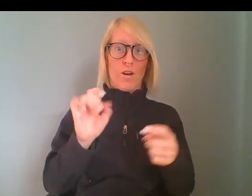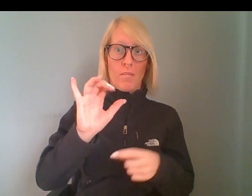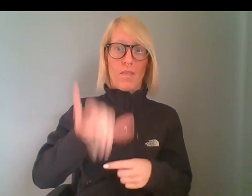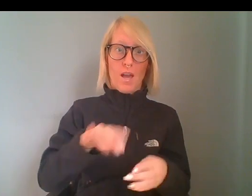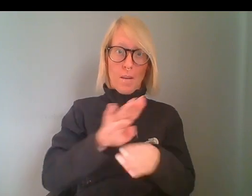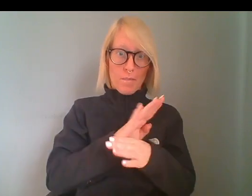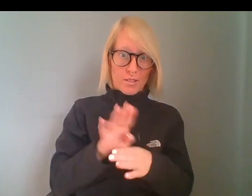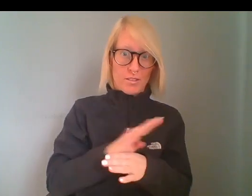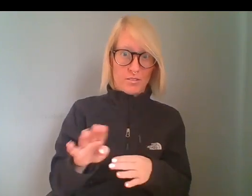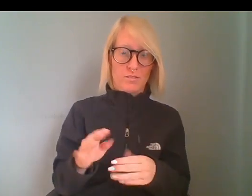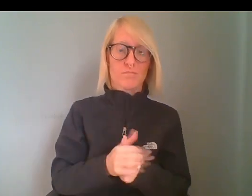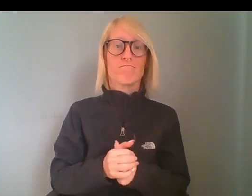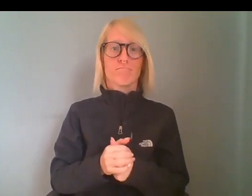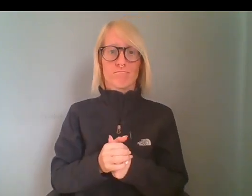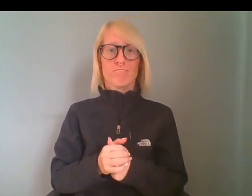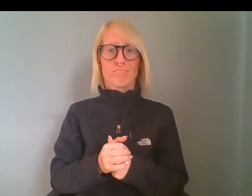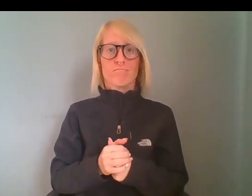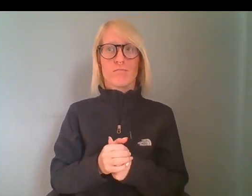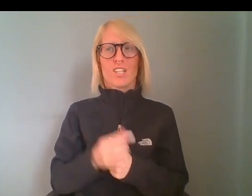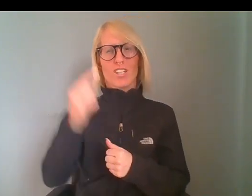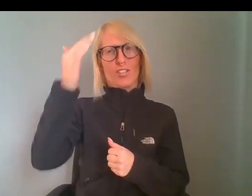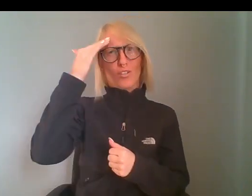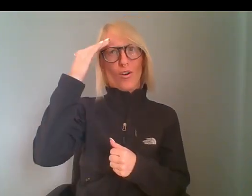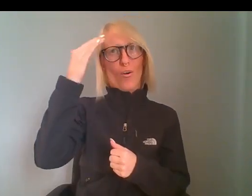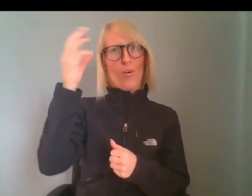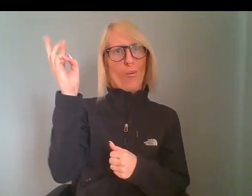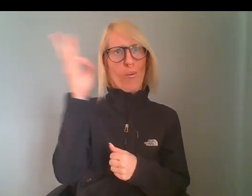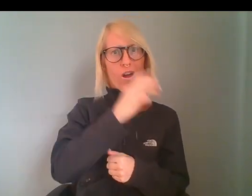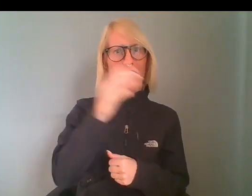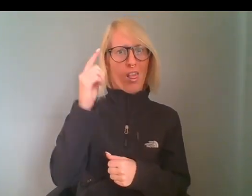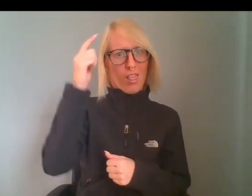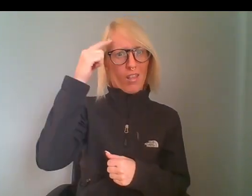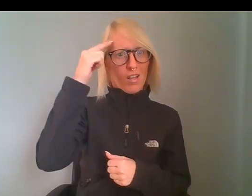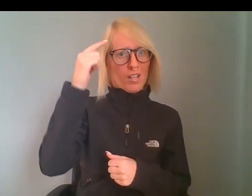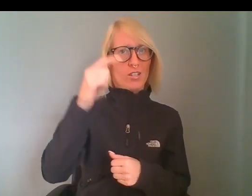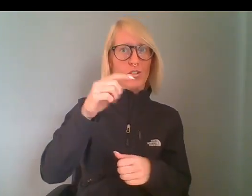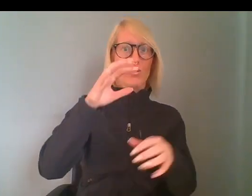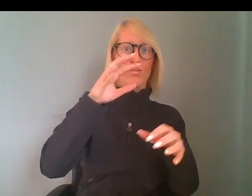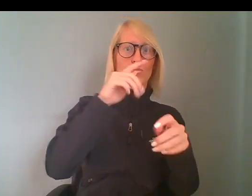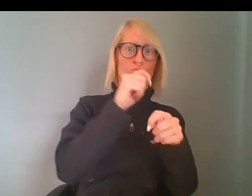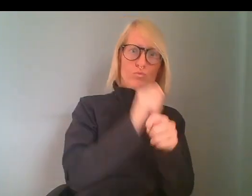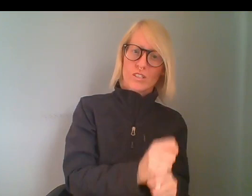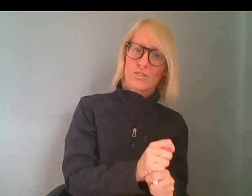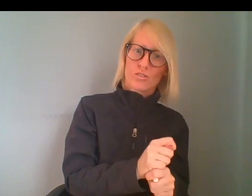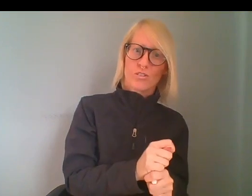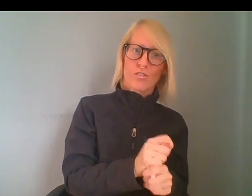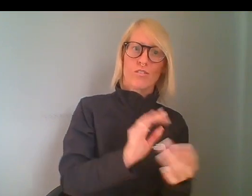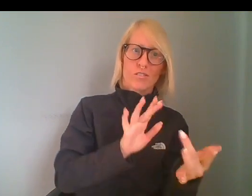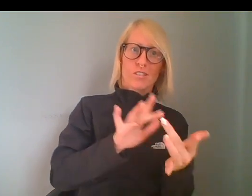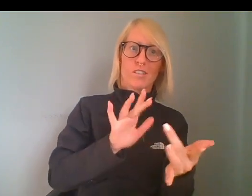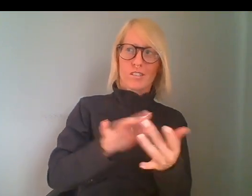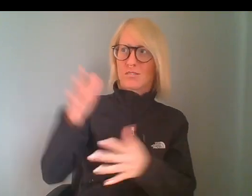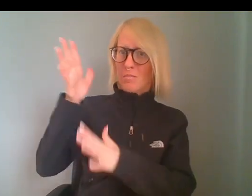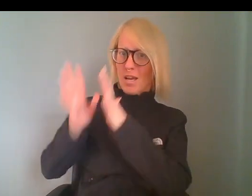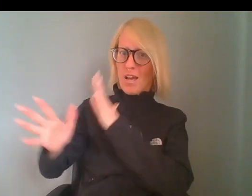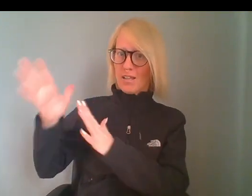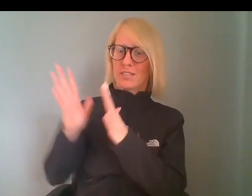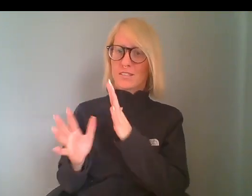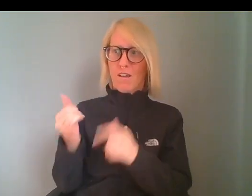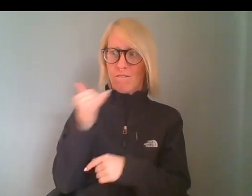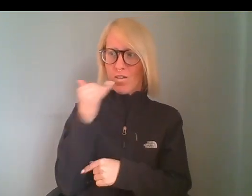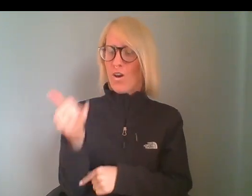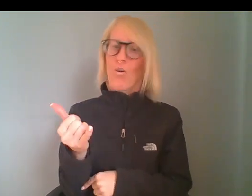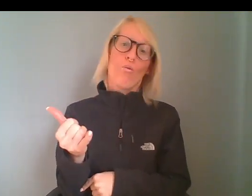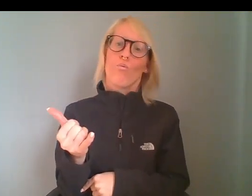normal, traditional communications, trying to get someone on the phone would be the way to go, but this was just an interesting case where